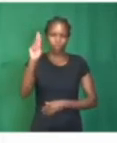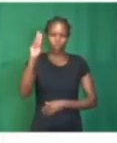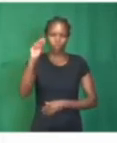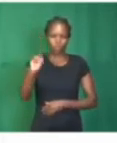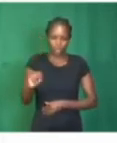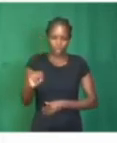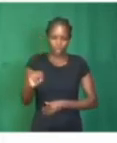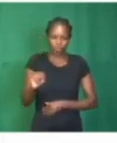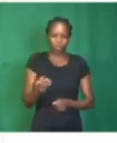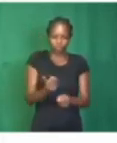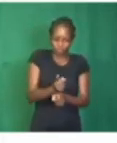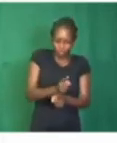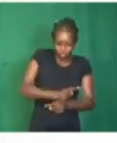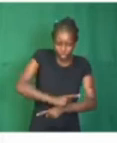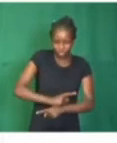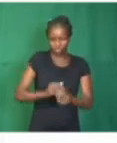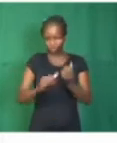there, we move down to